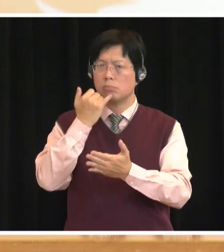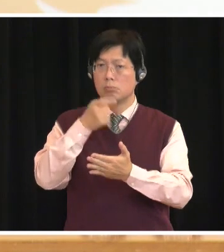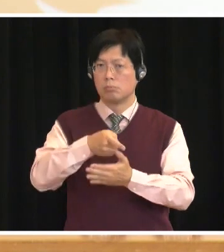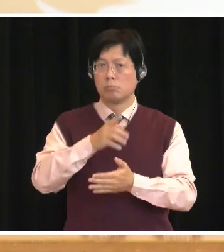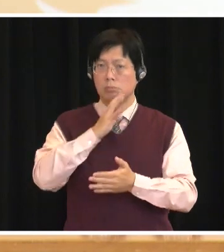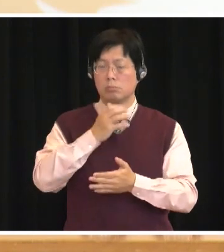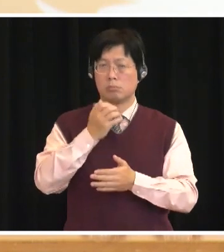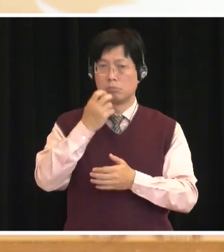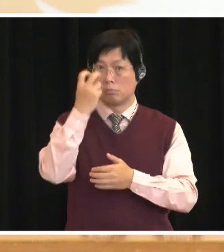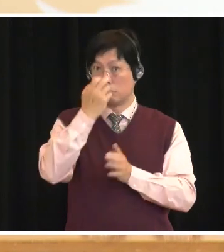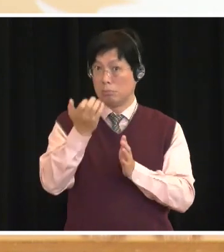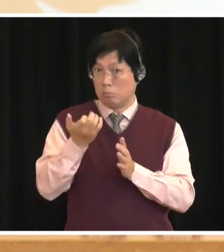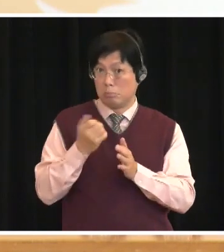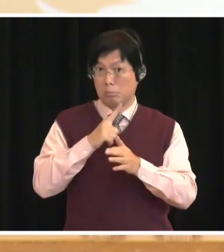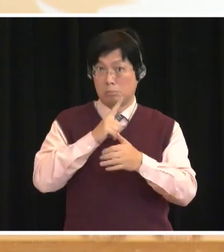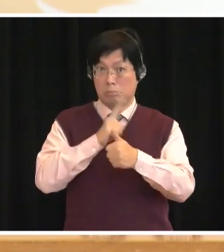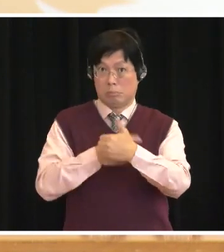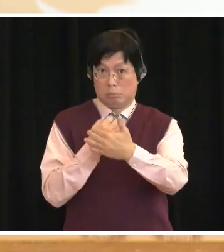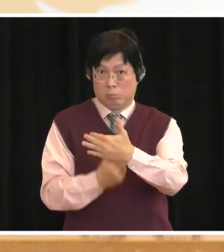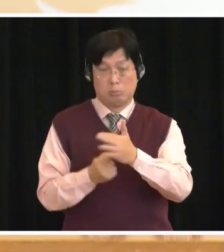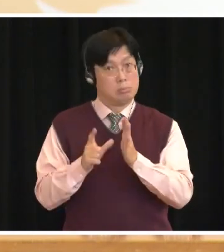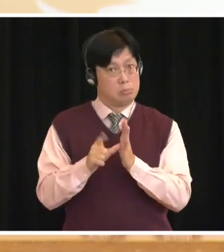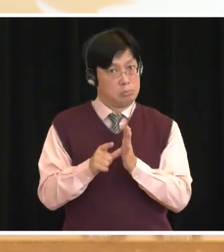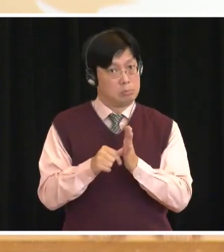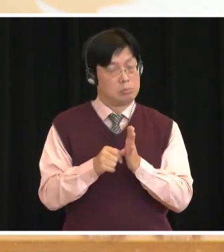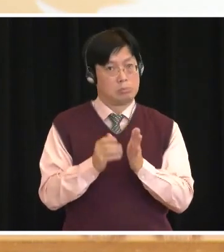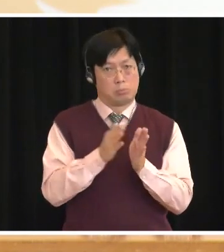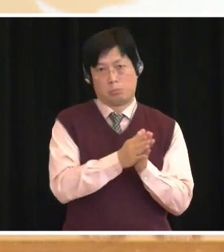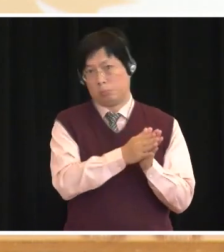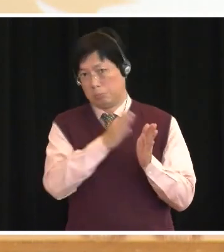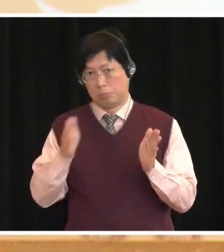detention. The